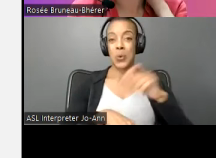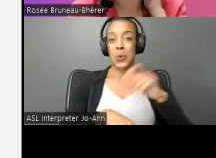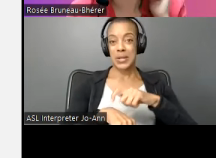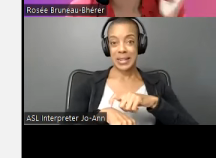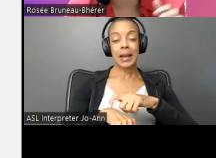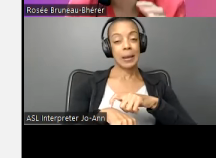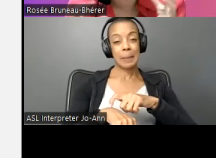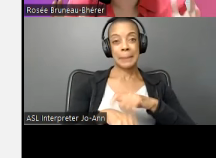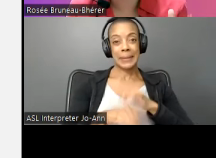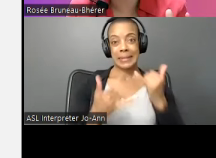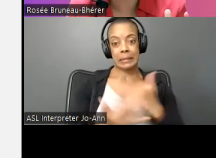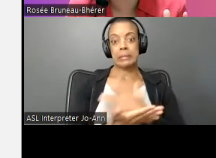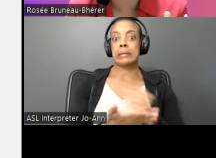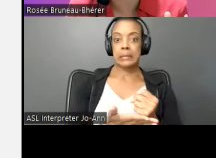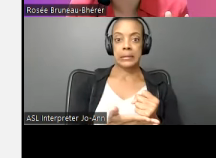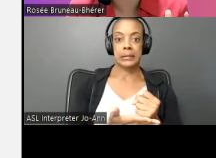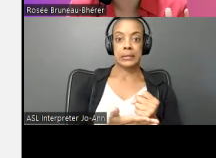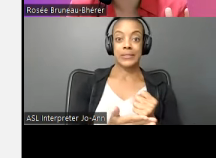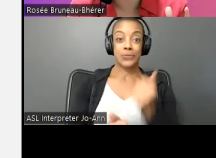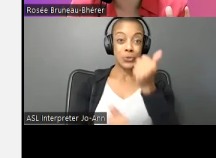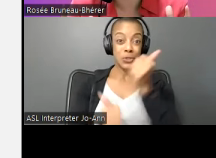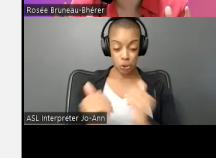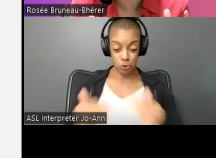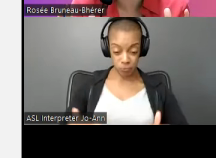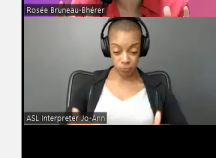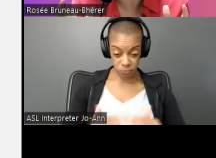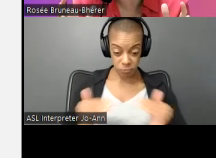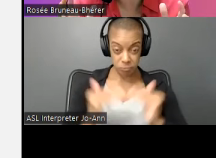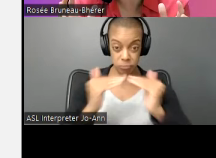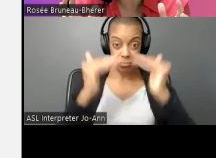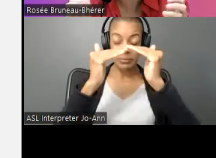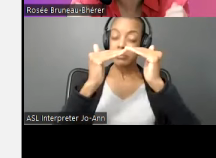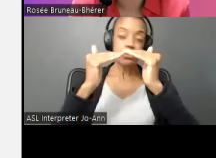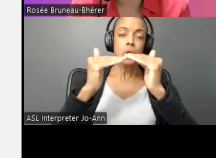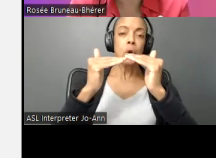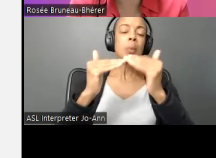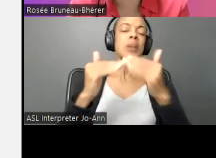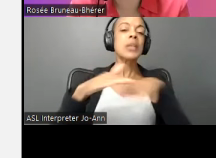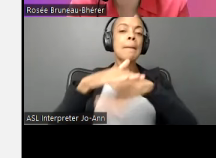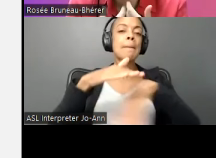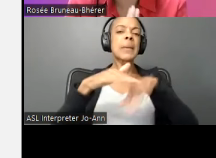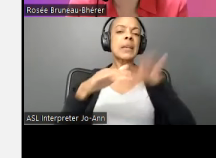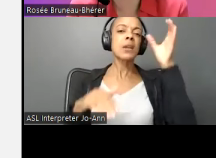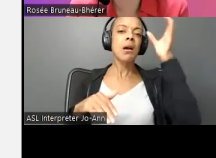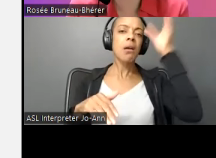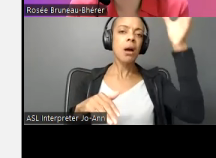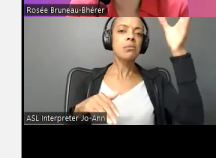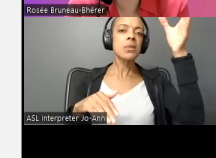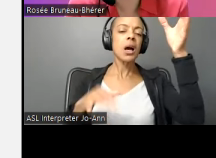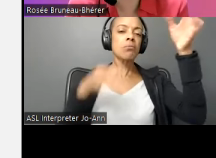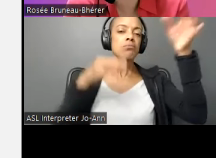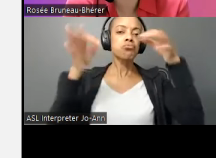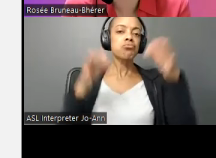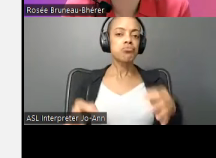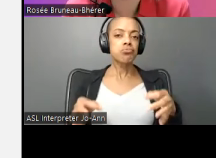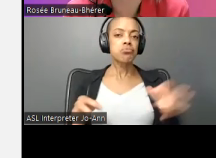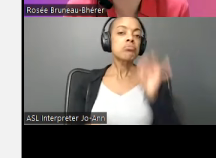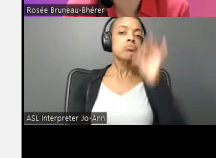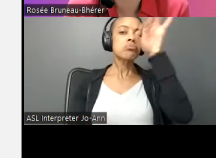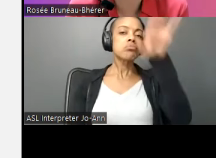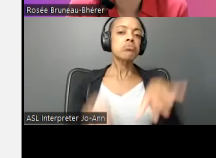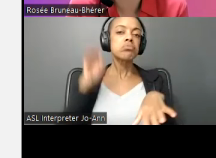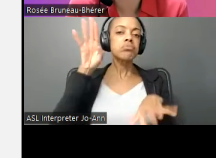of these blocks, but let's stress certain basic concepts to give you some ideas, concrete